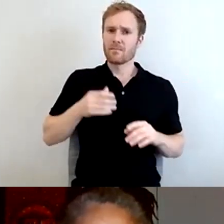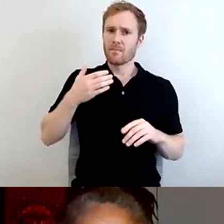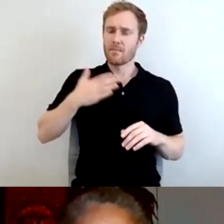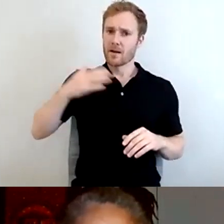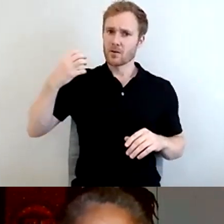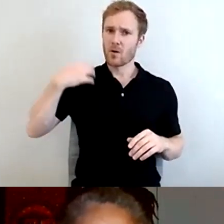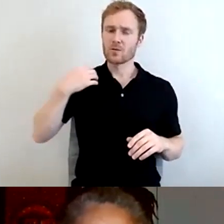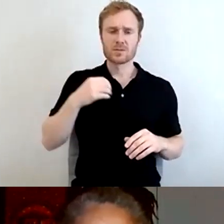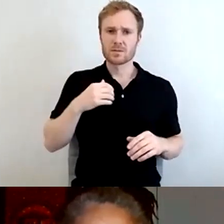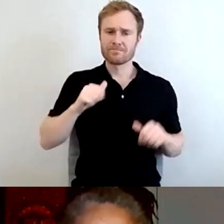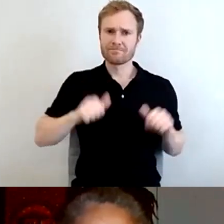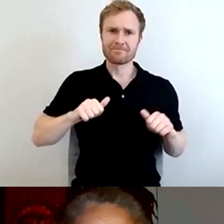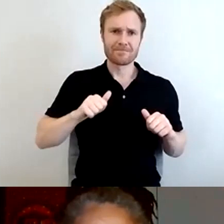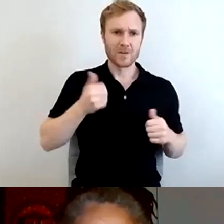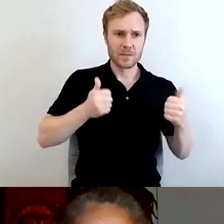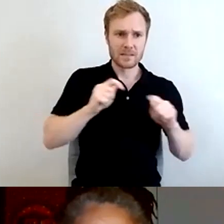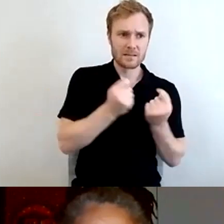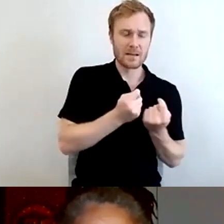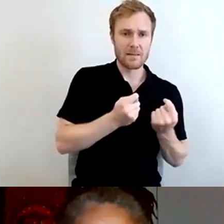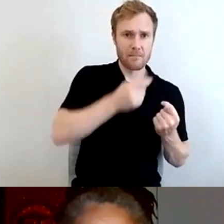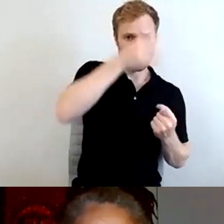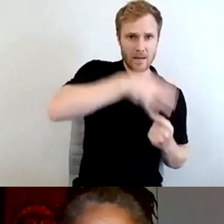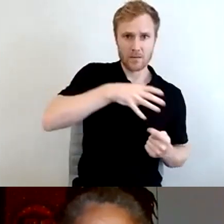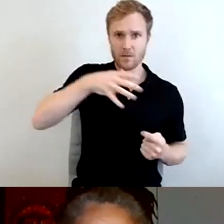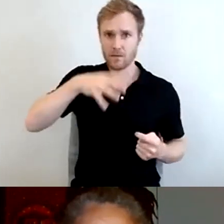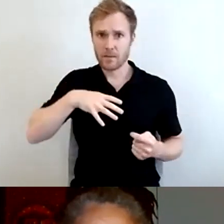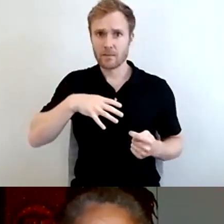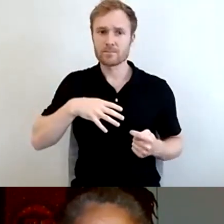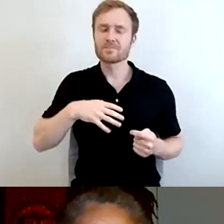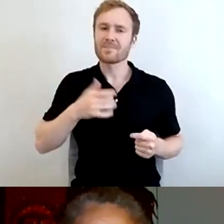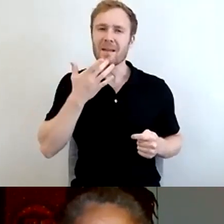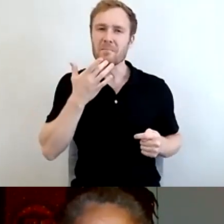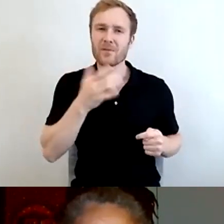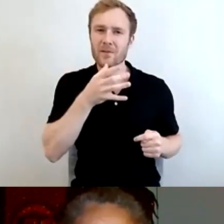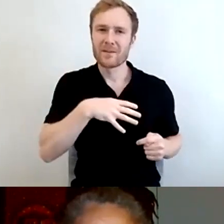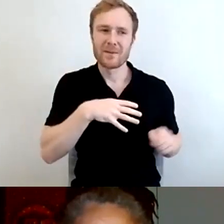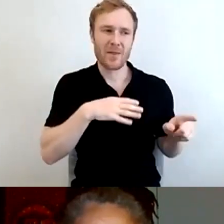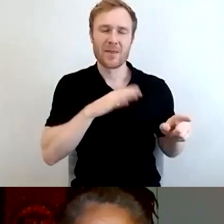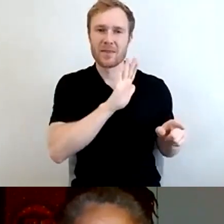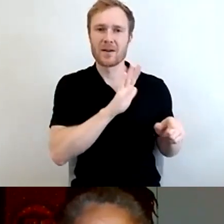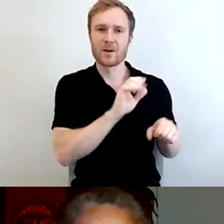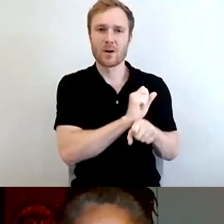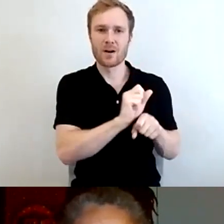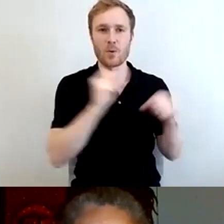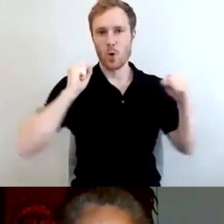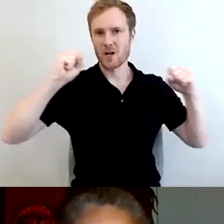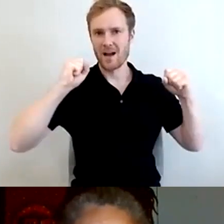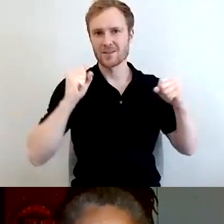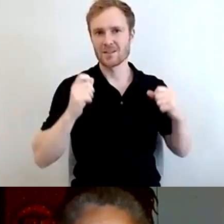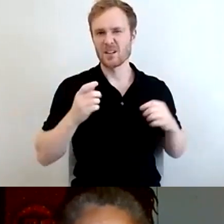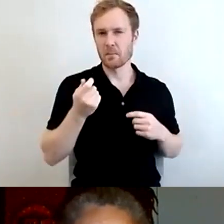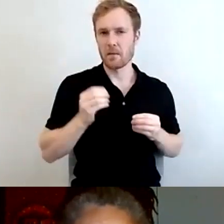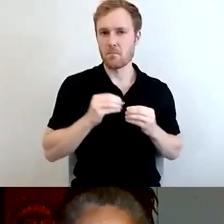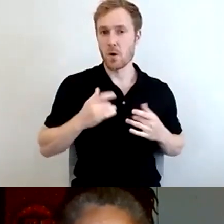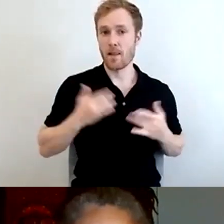male or the female. I mean, now I did prefer female because their workouts were a little lighter, but it's just that stuff that you face